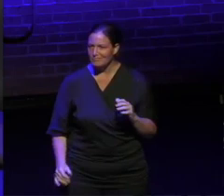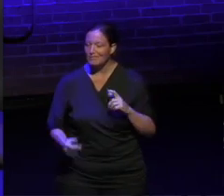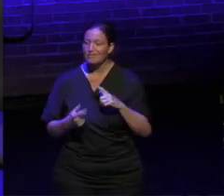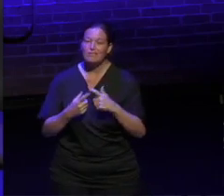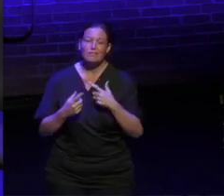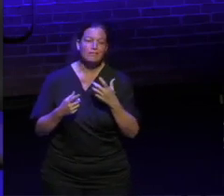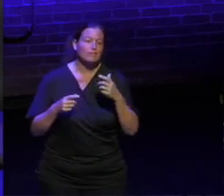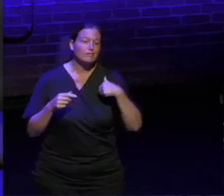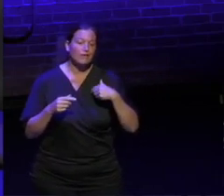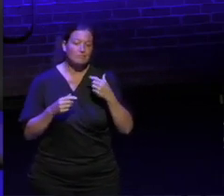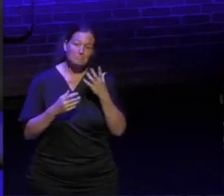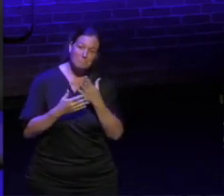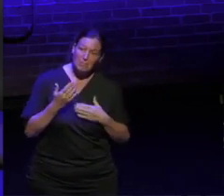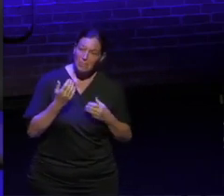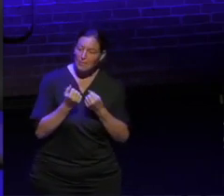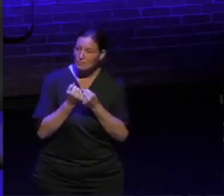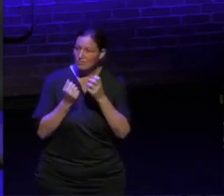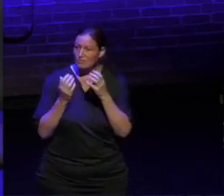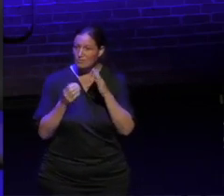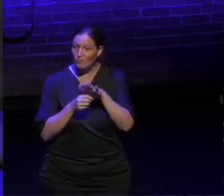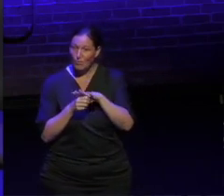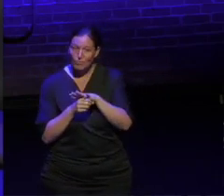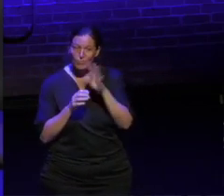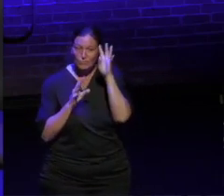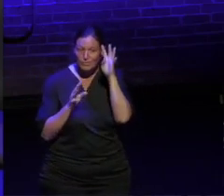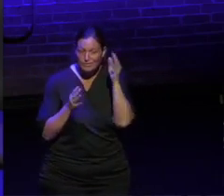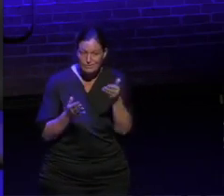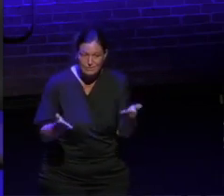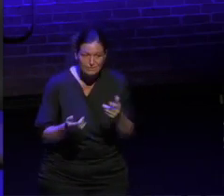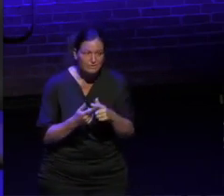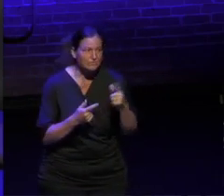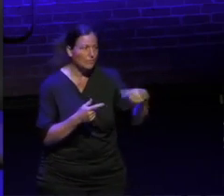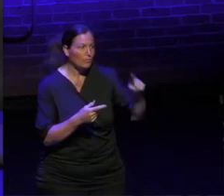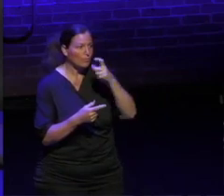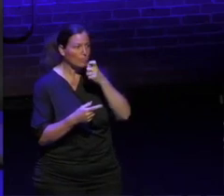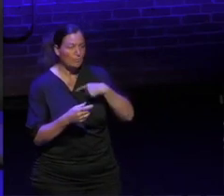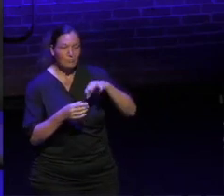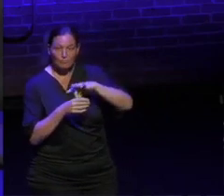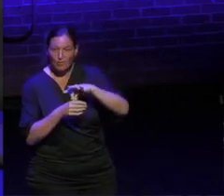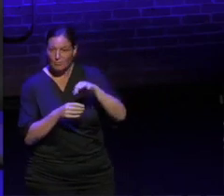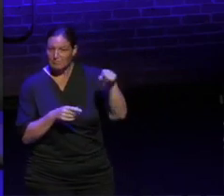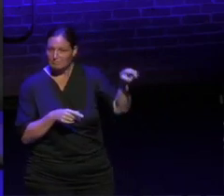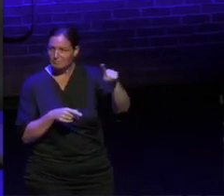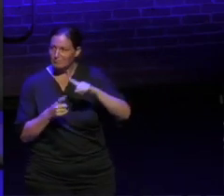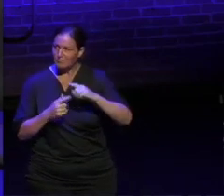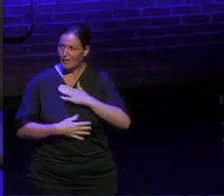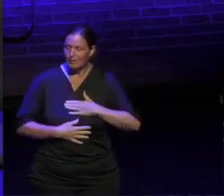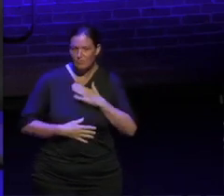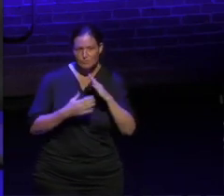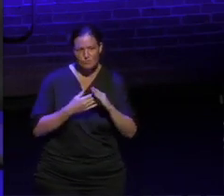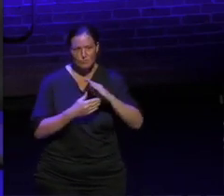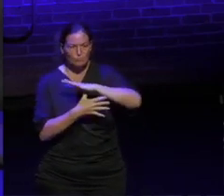Worcester Cultural Coalition, I just want to thank the local creatives here tonight and also the candidates as well. We really appreciate you making this a